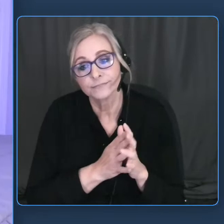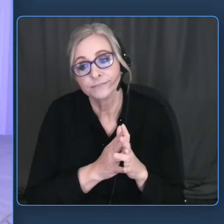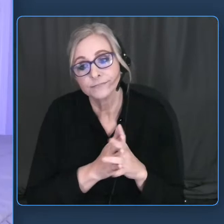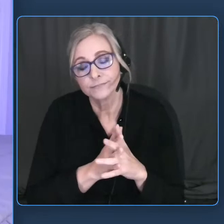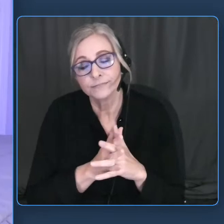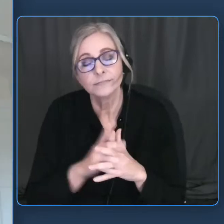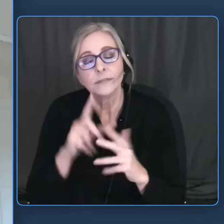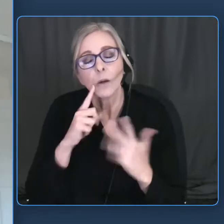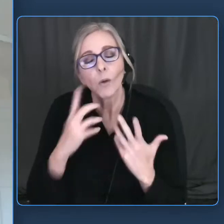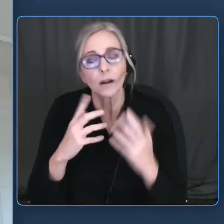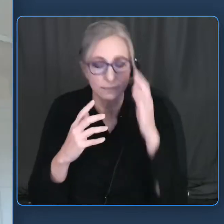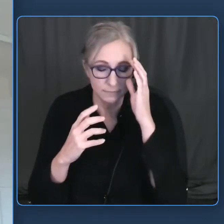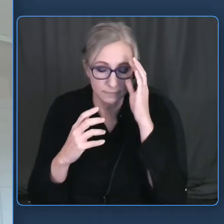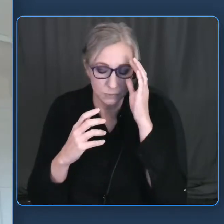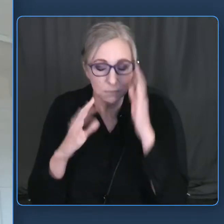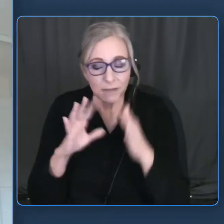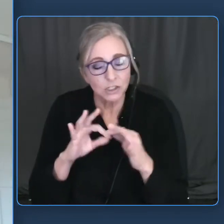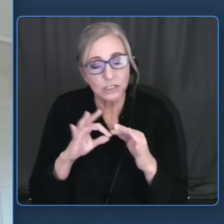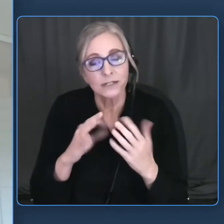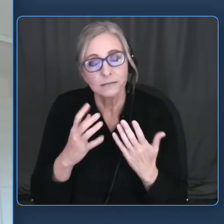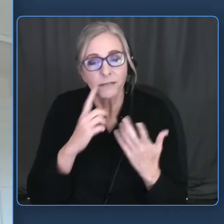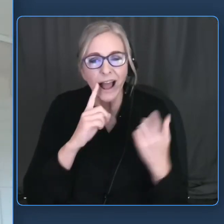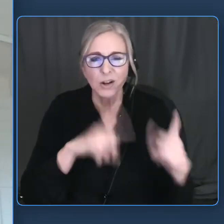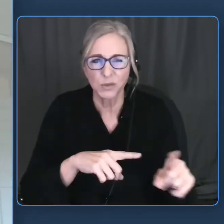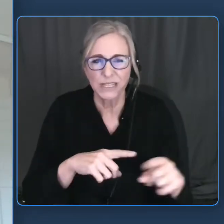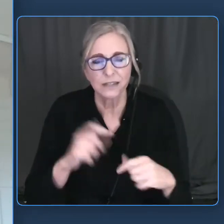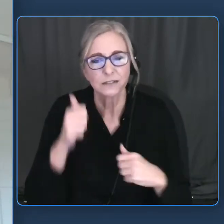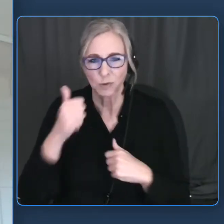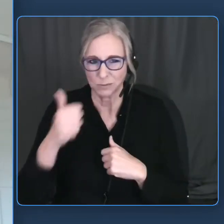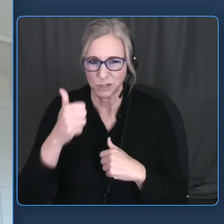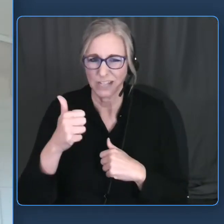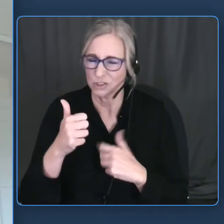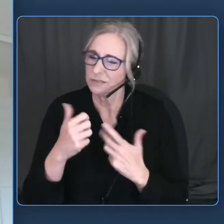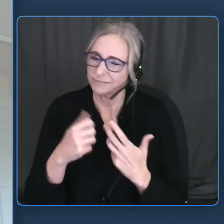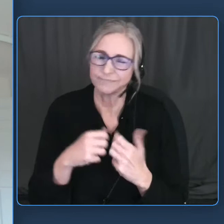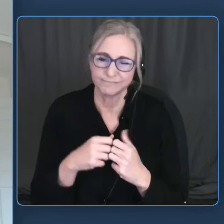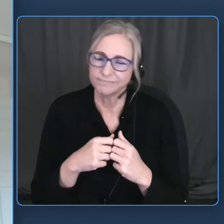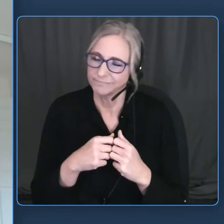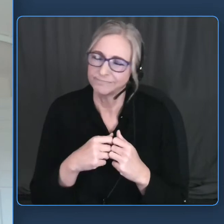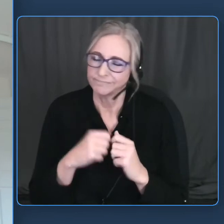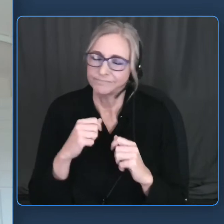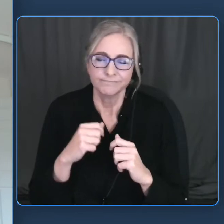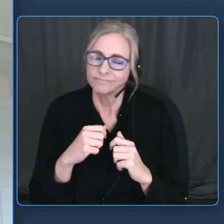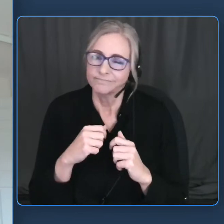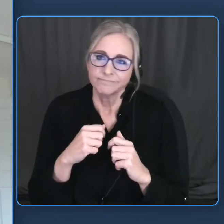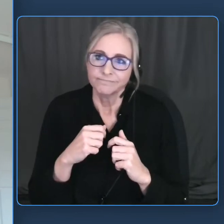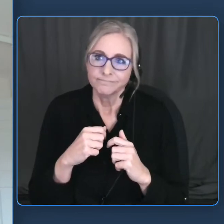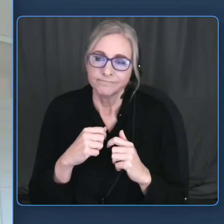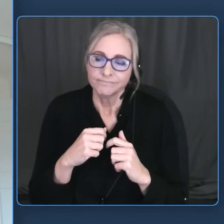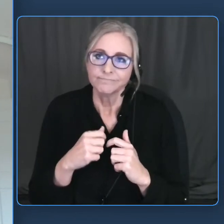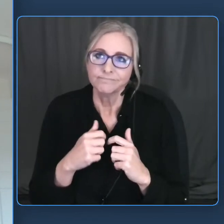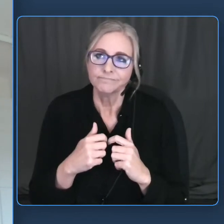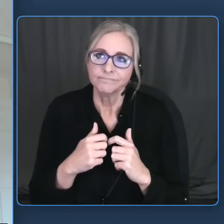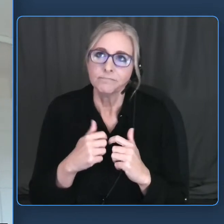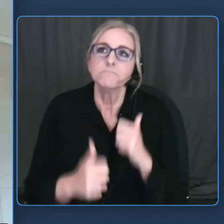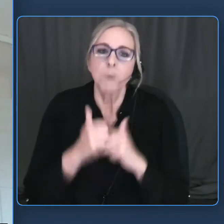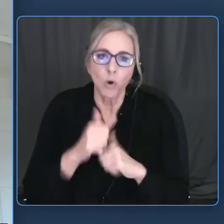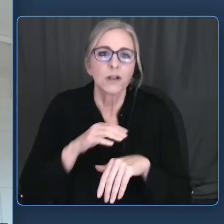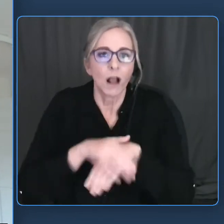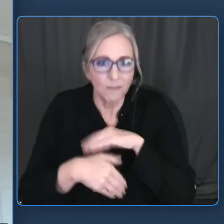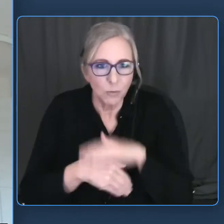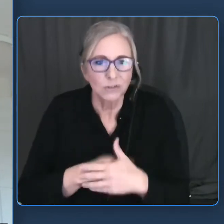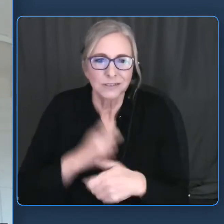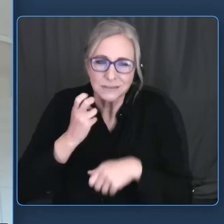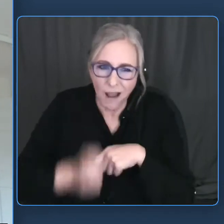I just want to mention that, I would agree, transportation is probably one of the most uncomfortable,